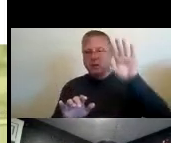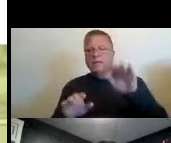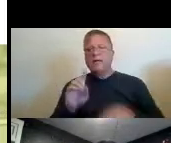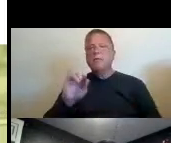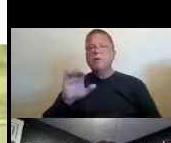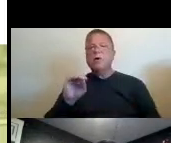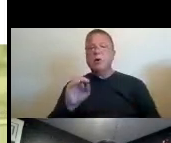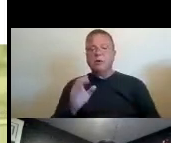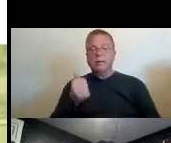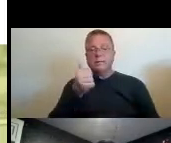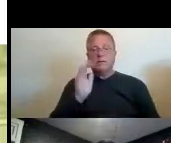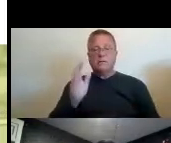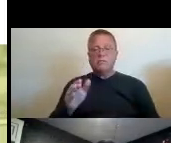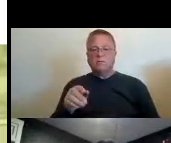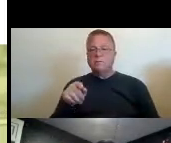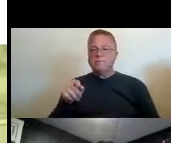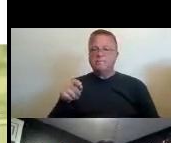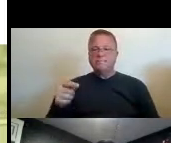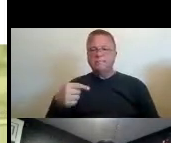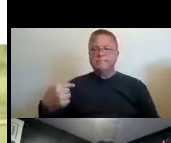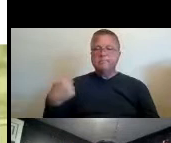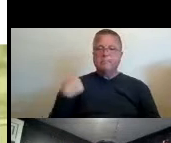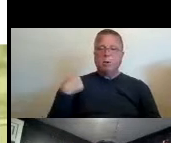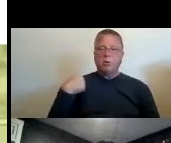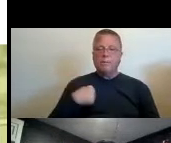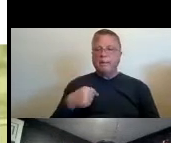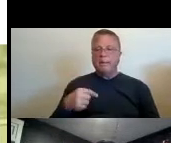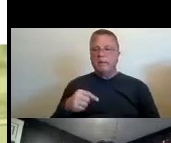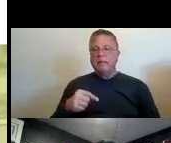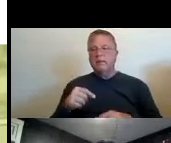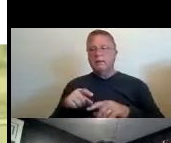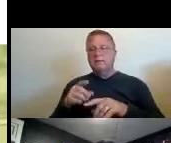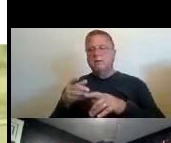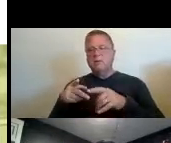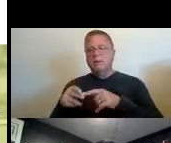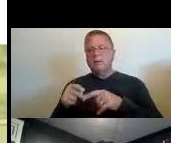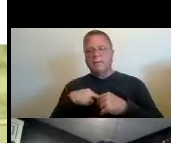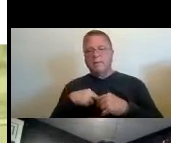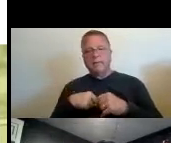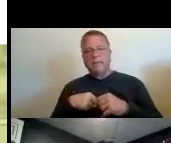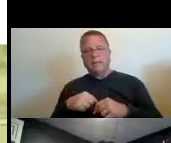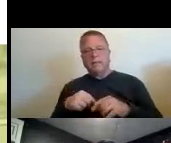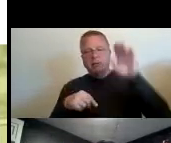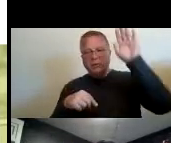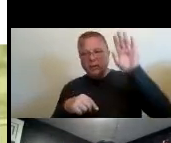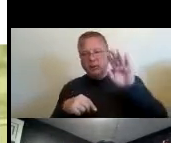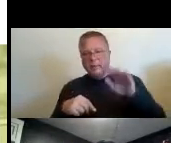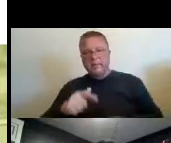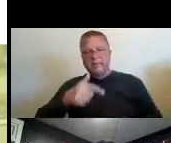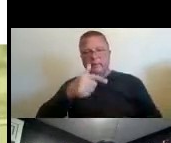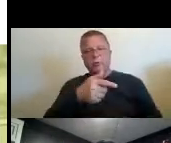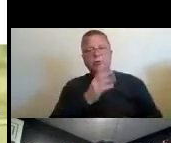will poke me to make sure that I stop and let you speak there if you want to raise your hand and let it know you want to speak to it.